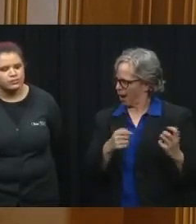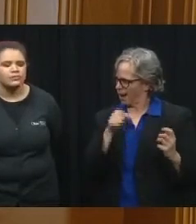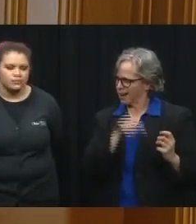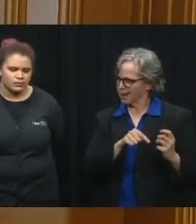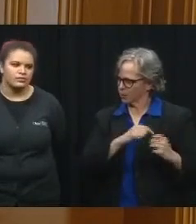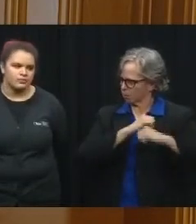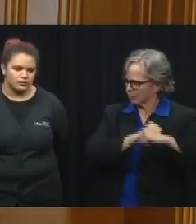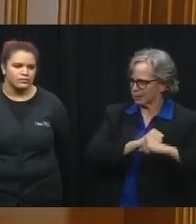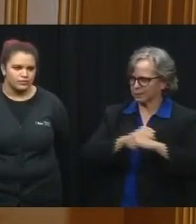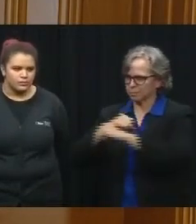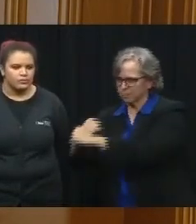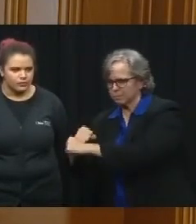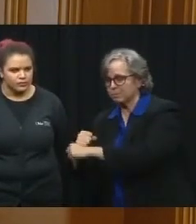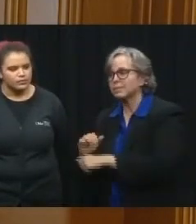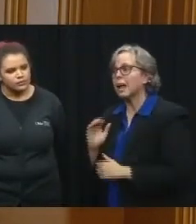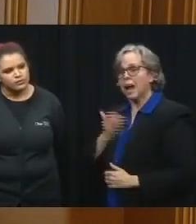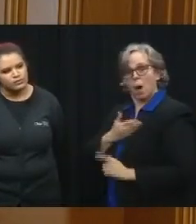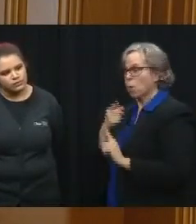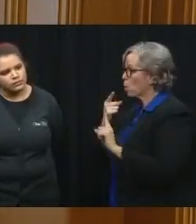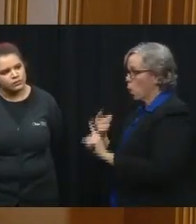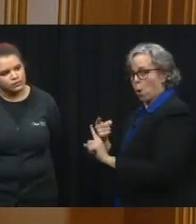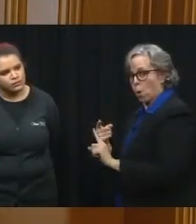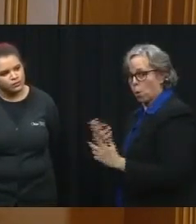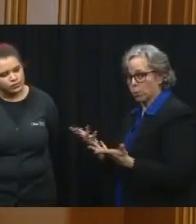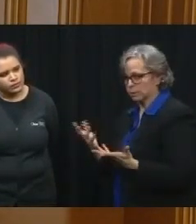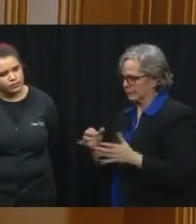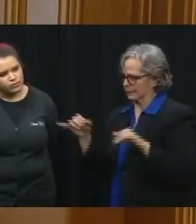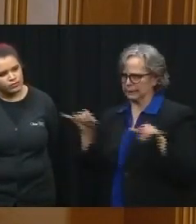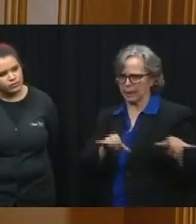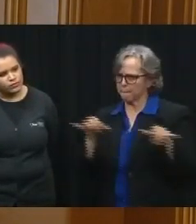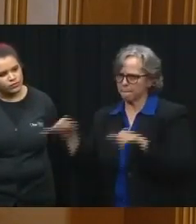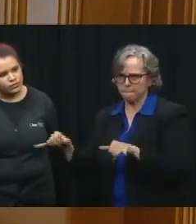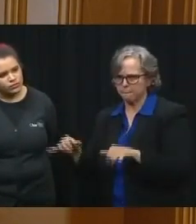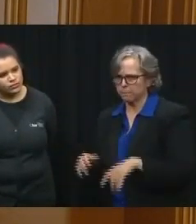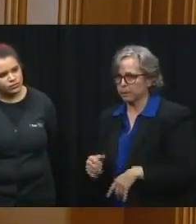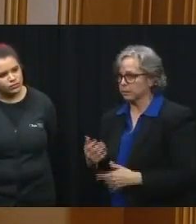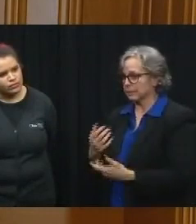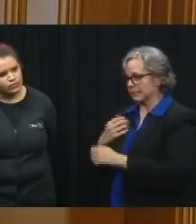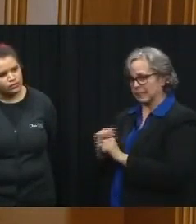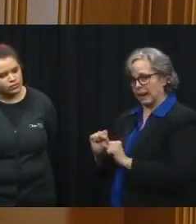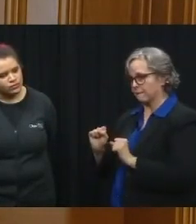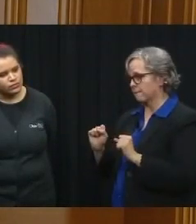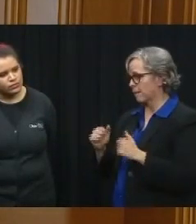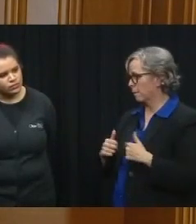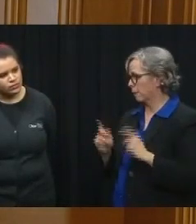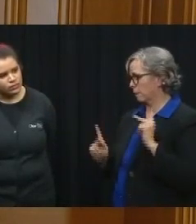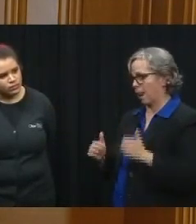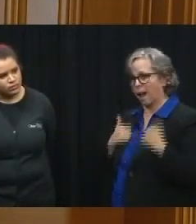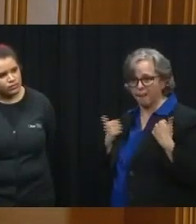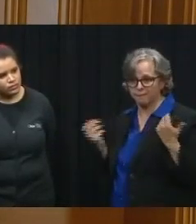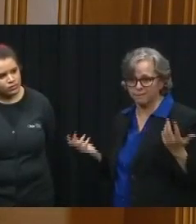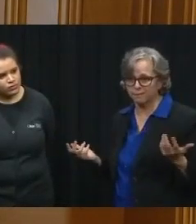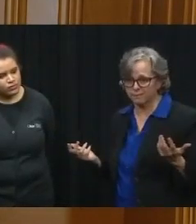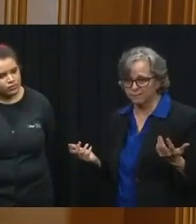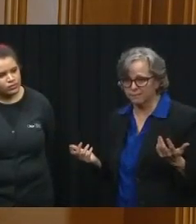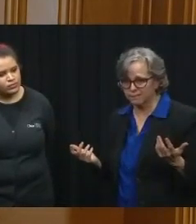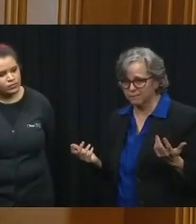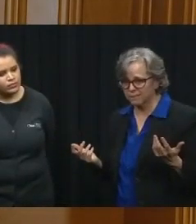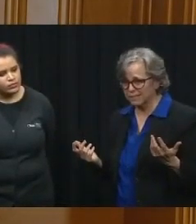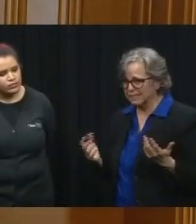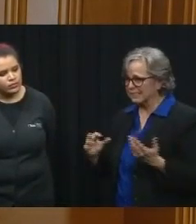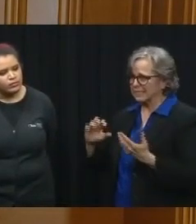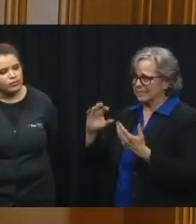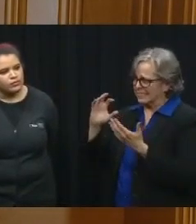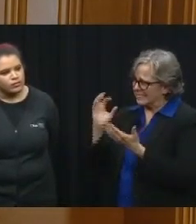is all of us have the same goal, and that is save lives and do what we can do now